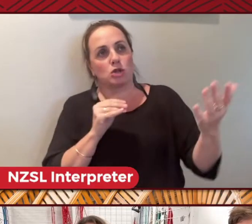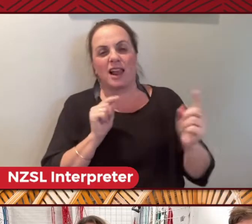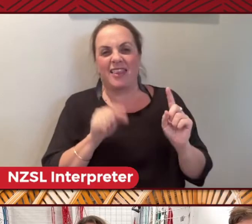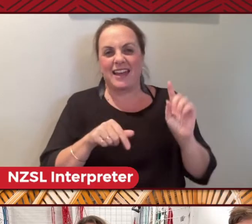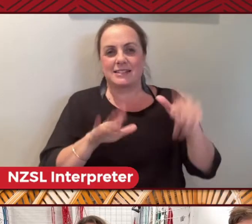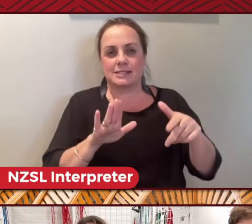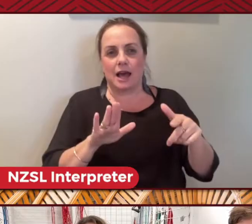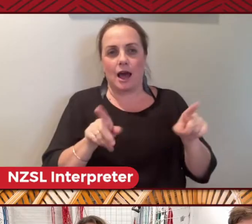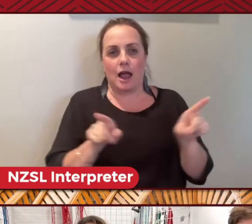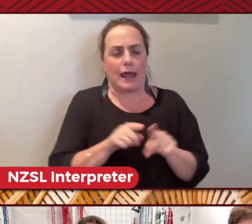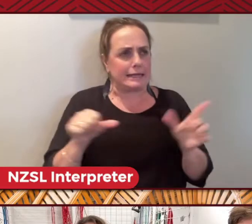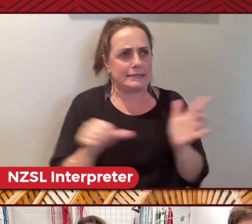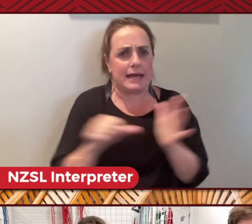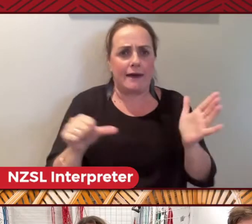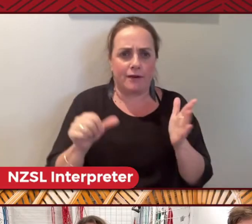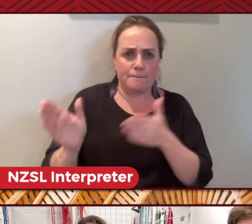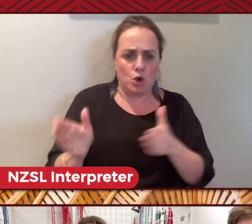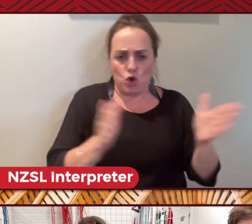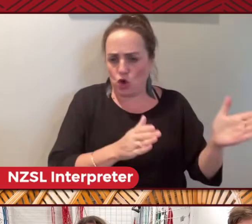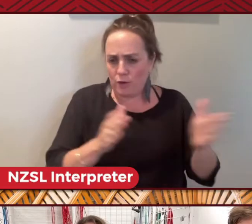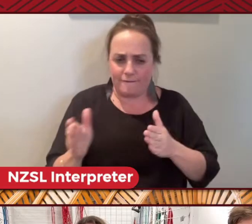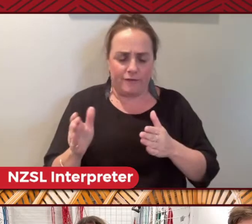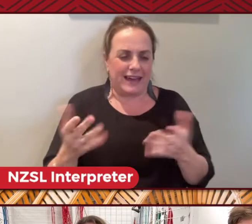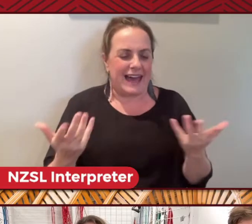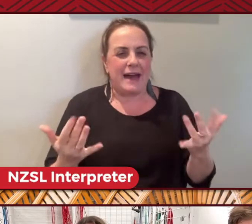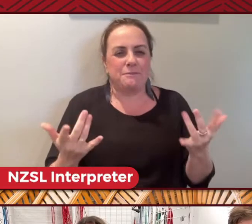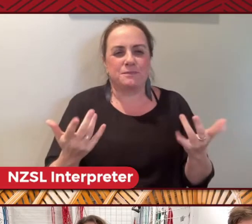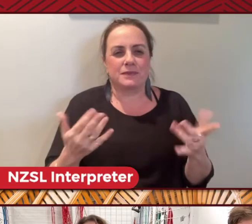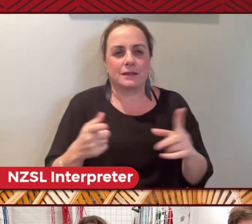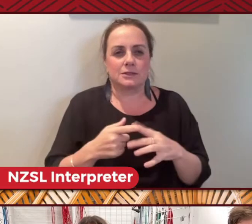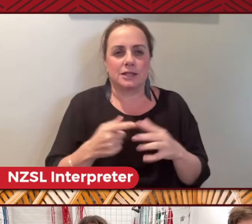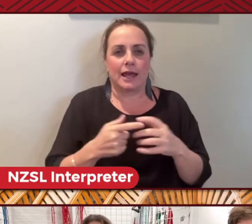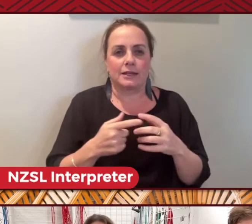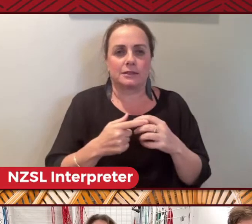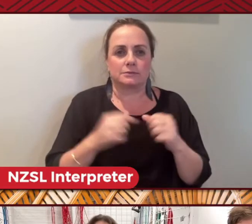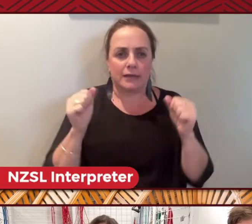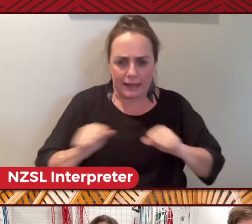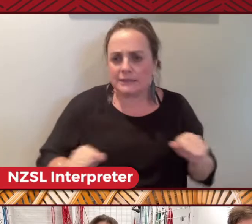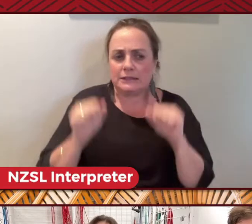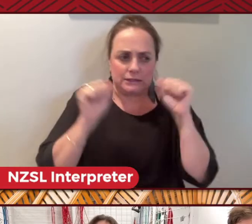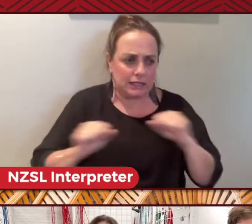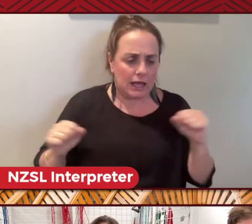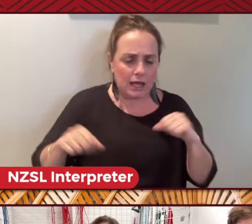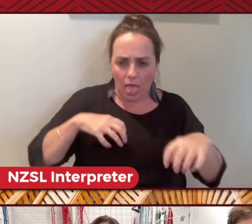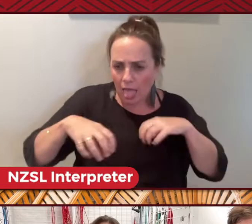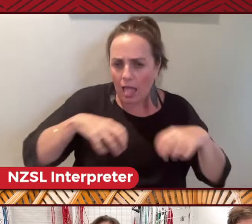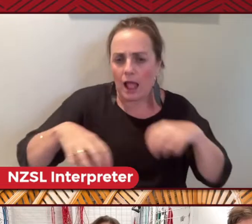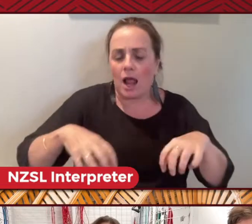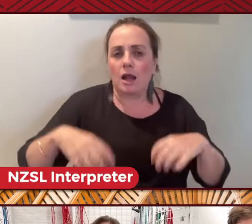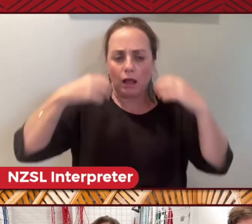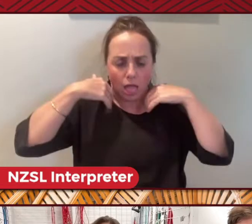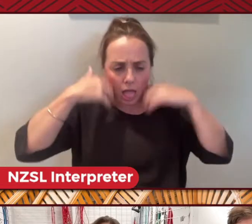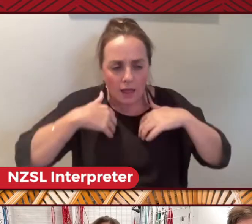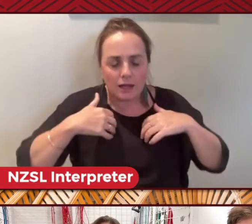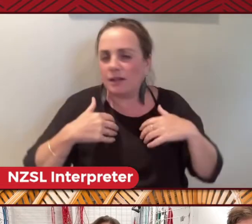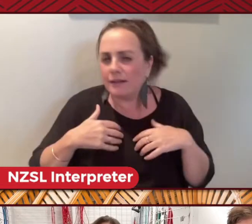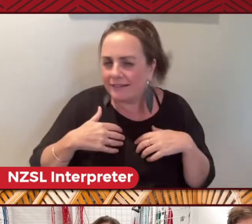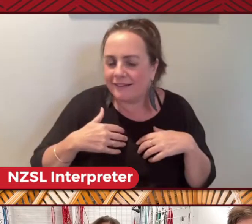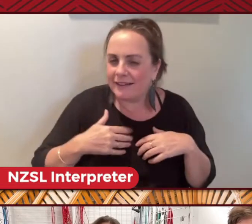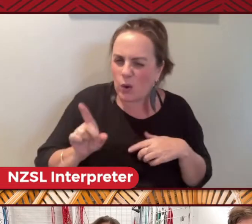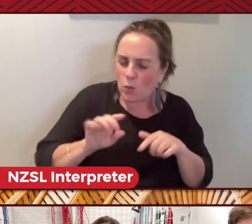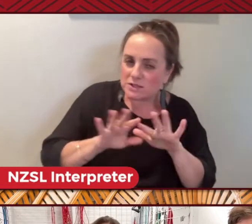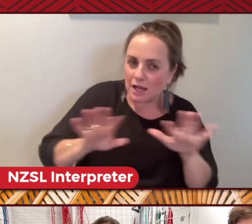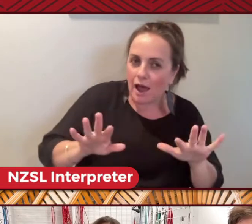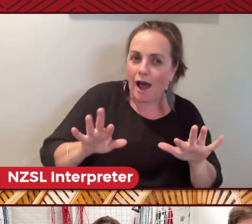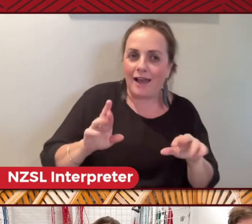rigid movements and strenuous activity. Just, you know, what is it like for